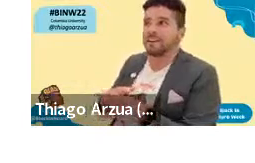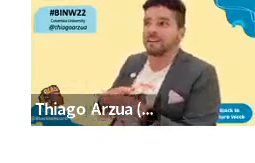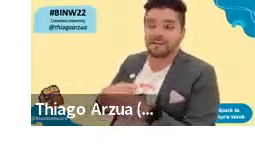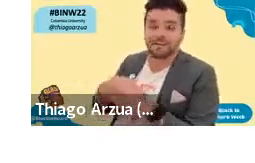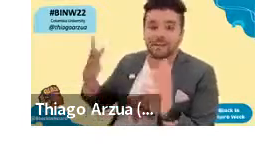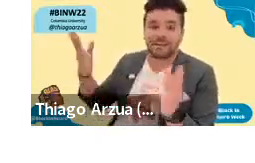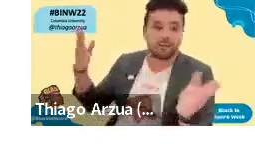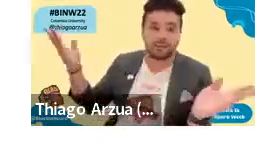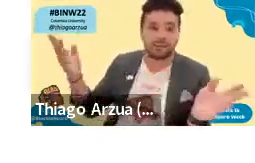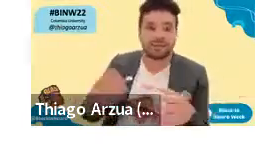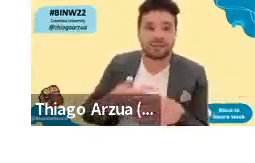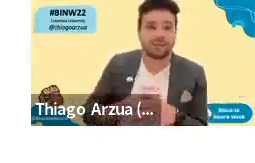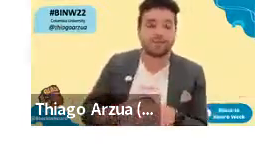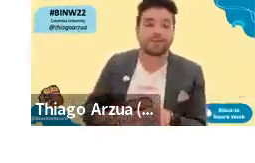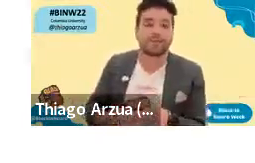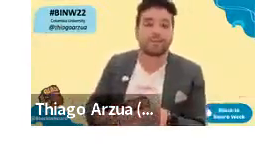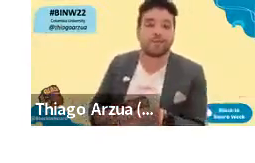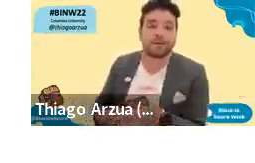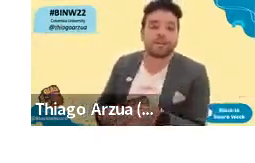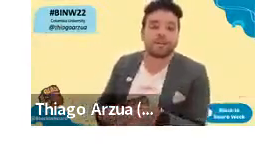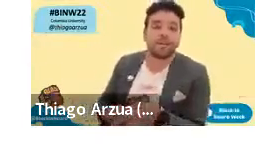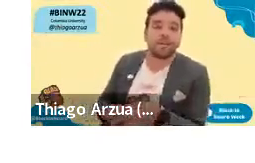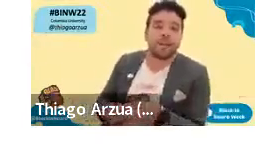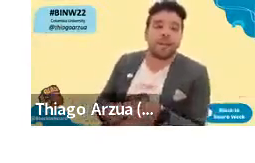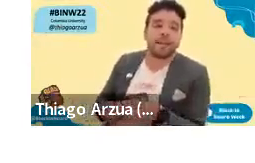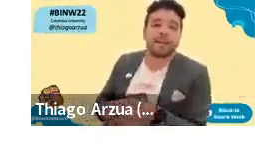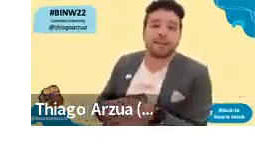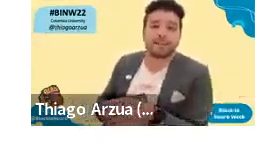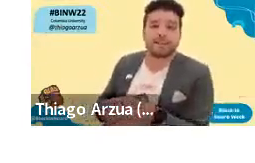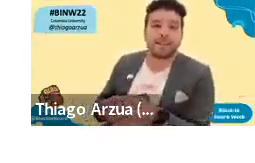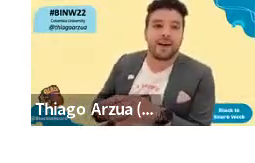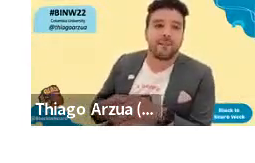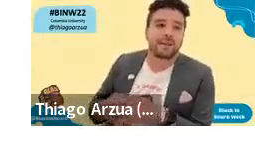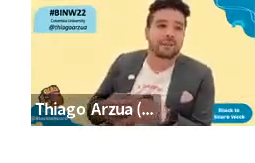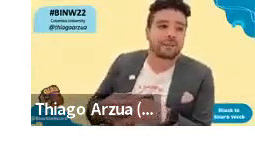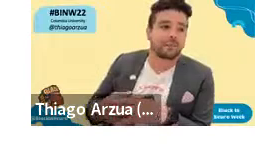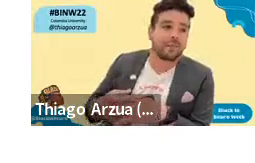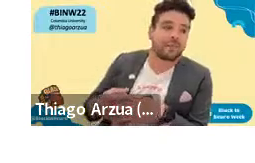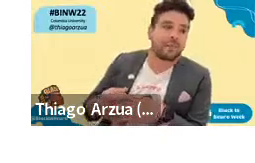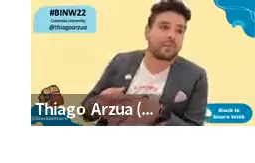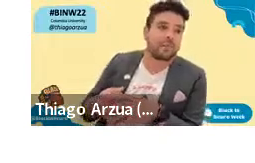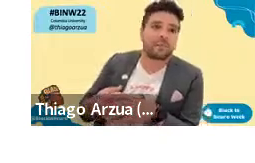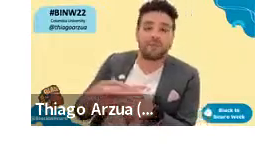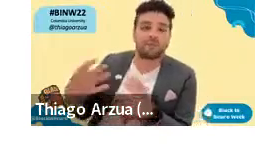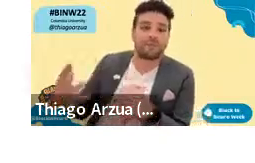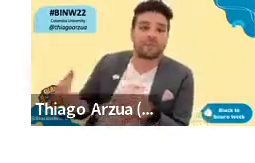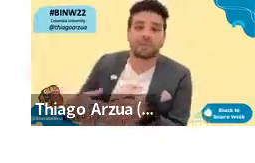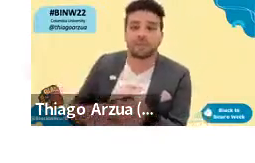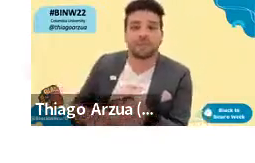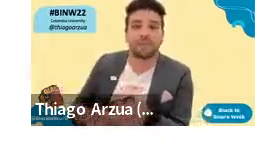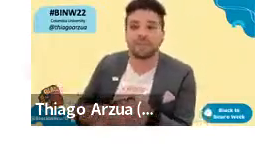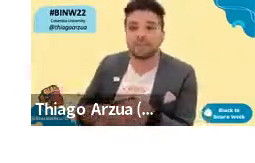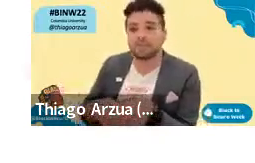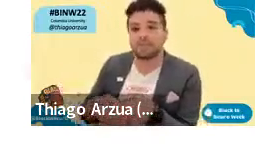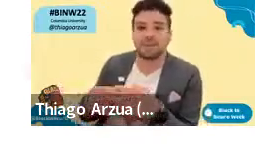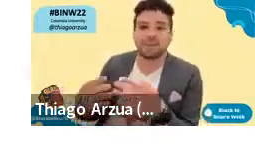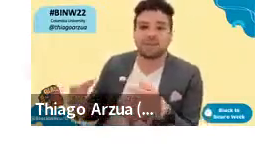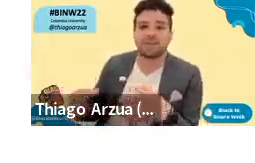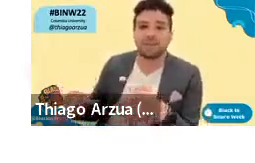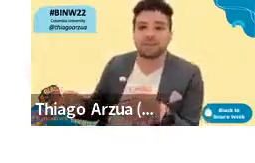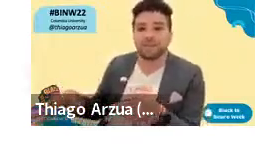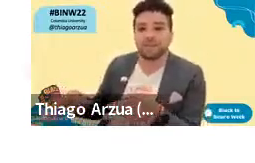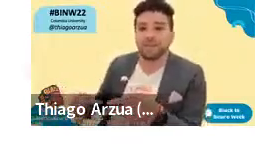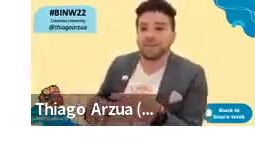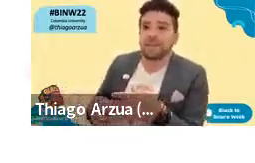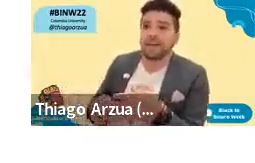that comes back on Twitter like once every 3 months. And it's how much we need to fix the system. People need to stay in